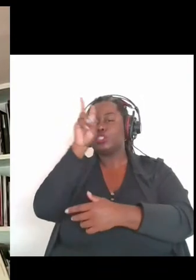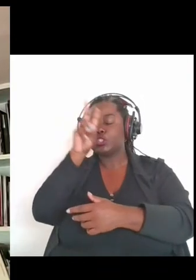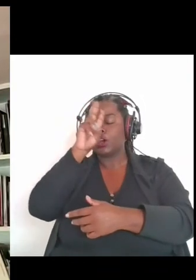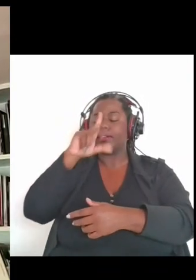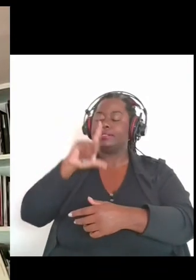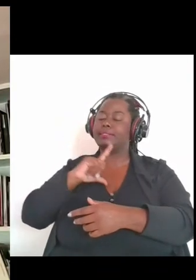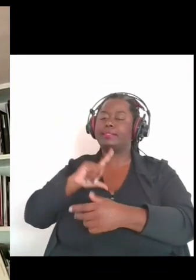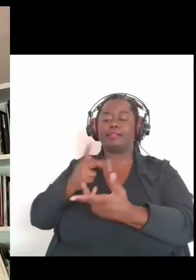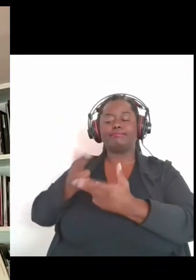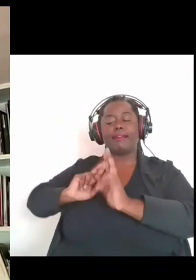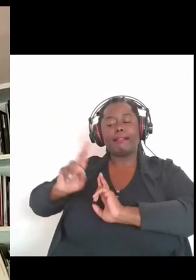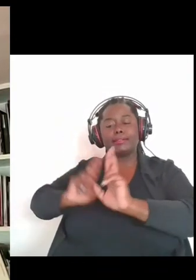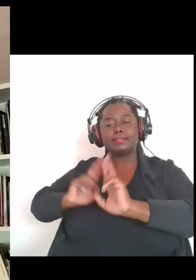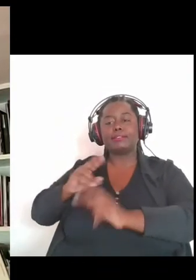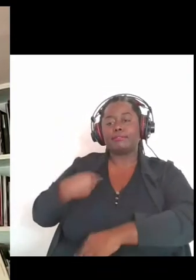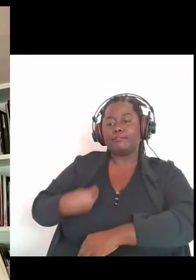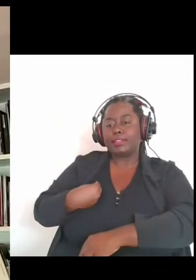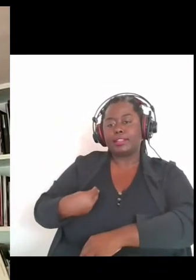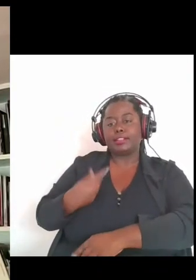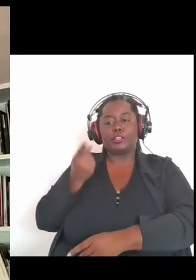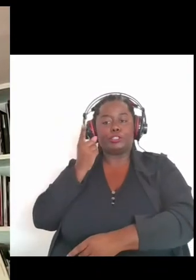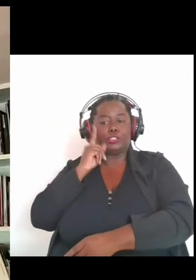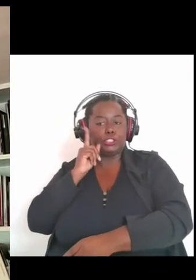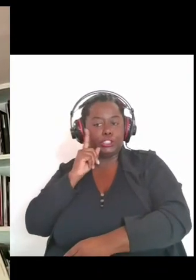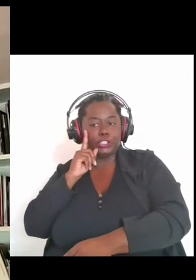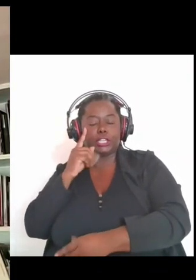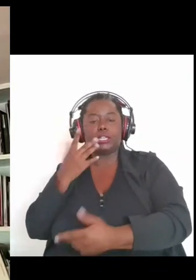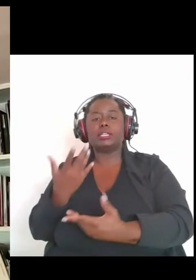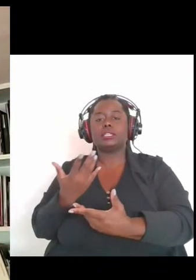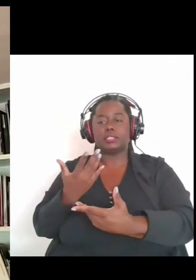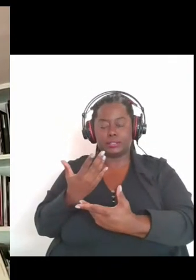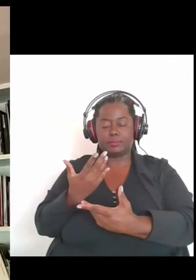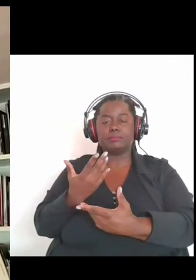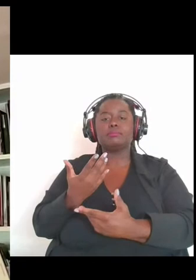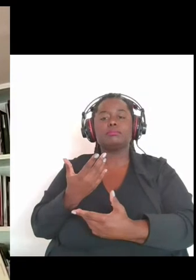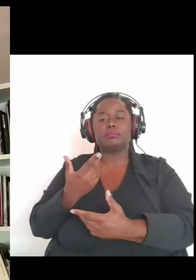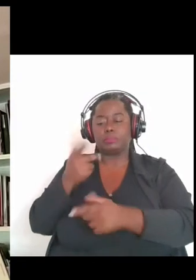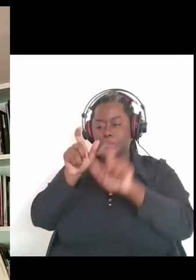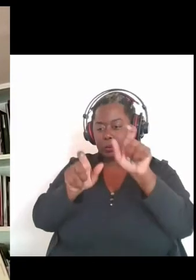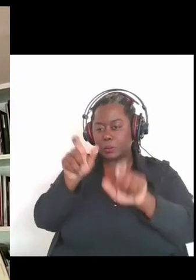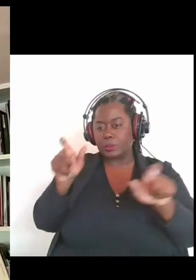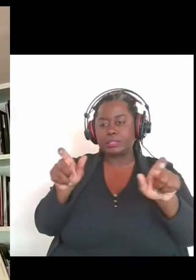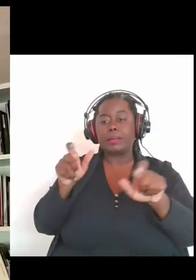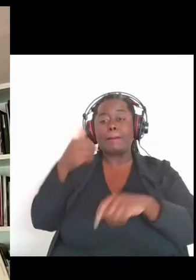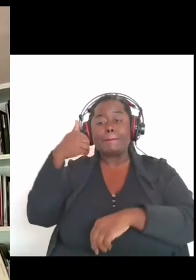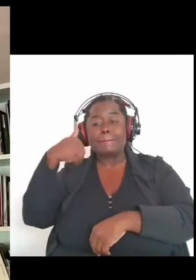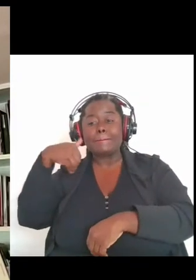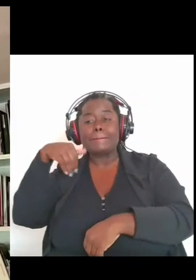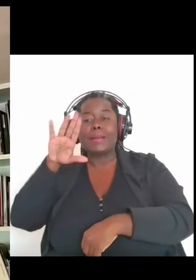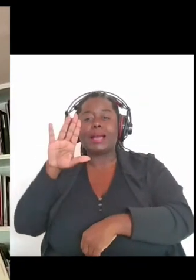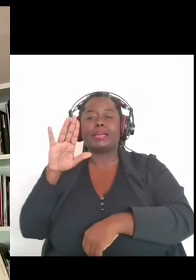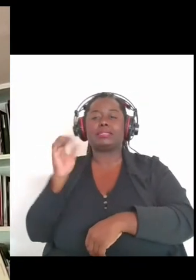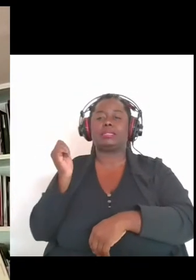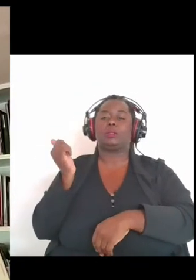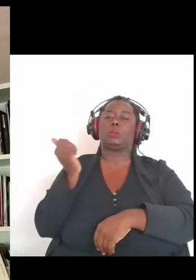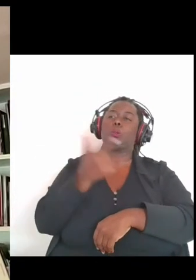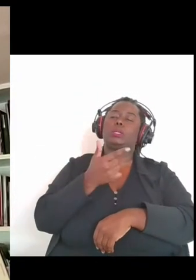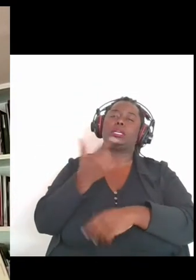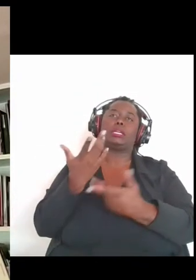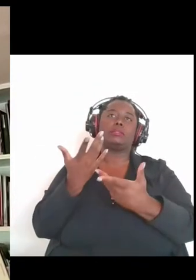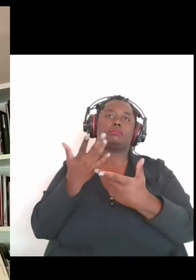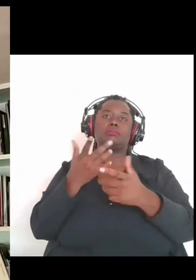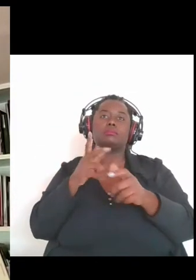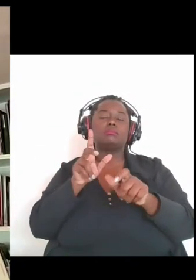focus on what relates to our day-to-day lives and this is more so